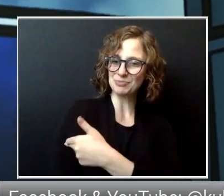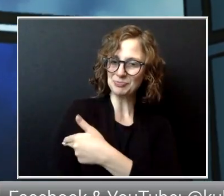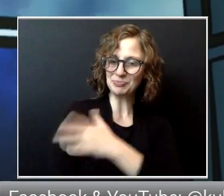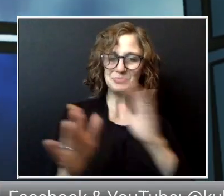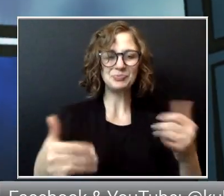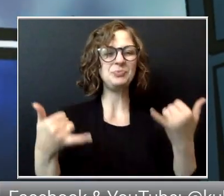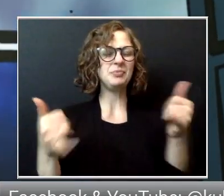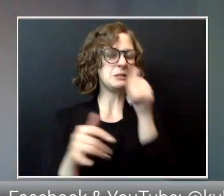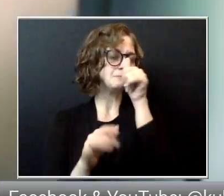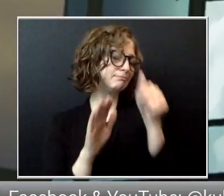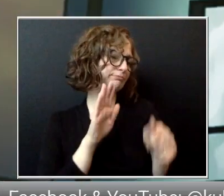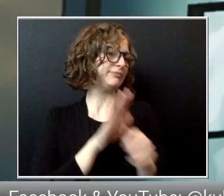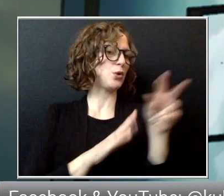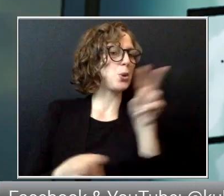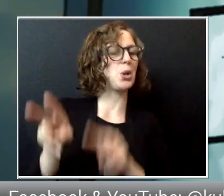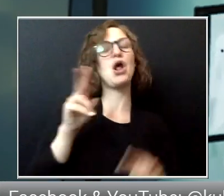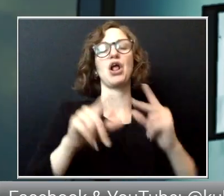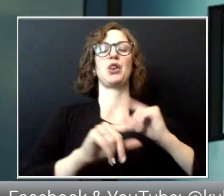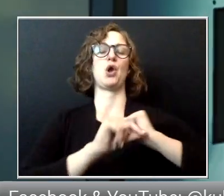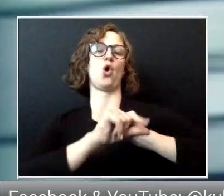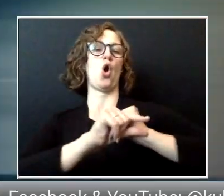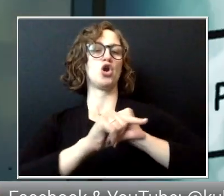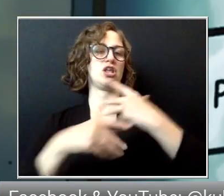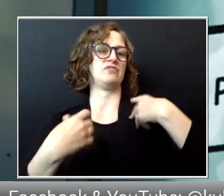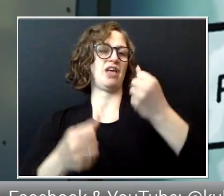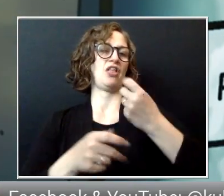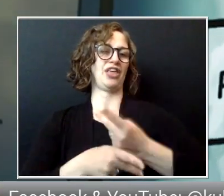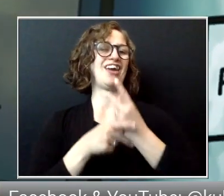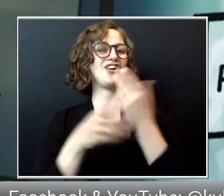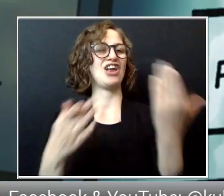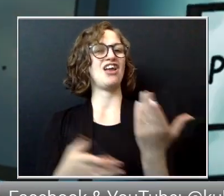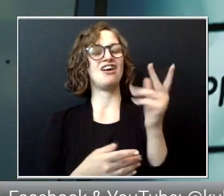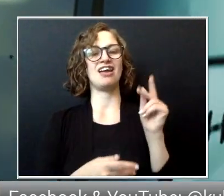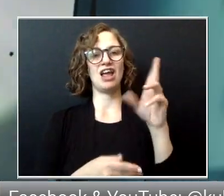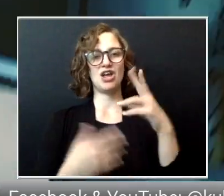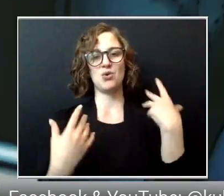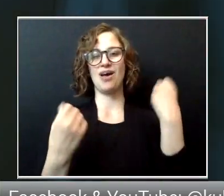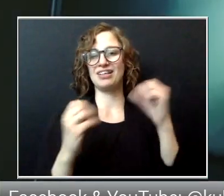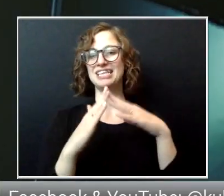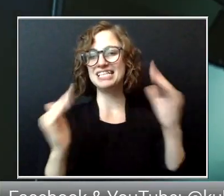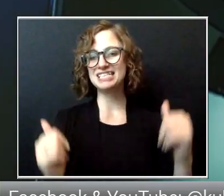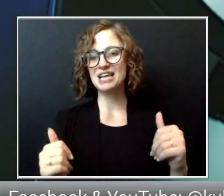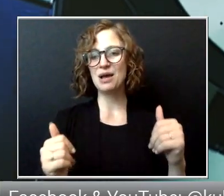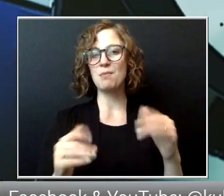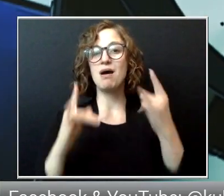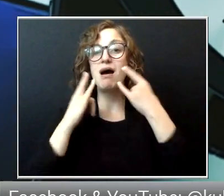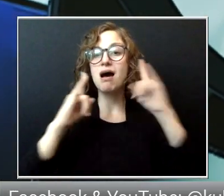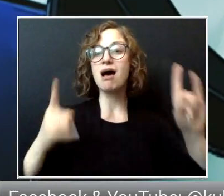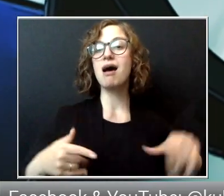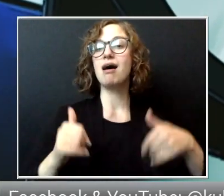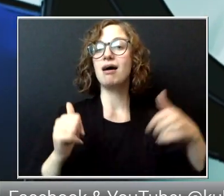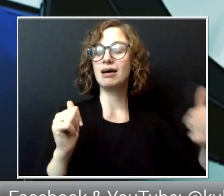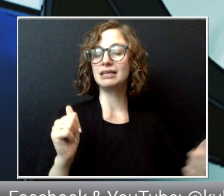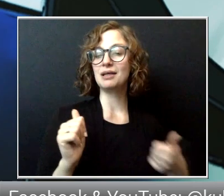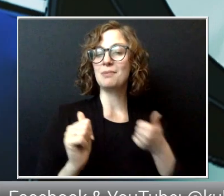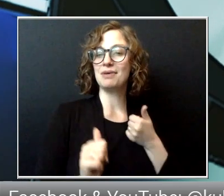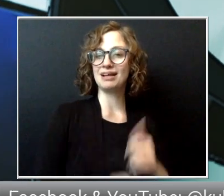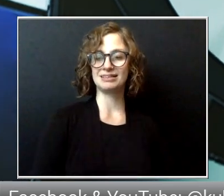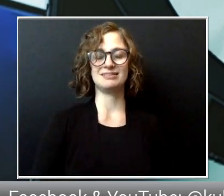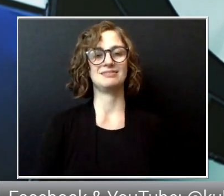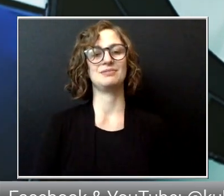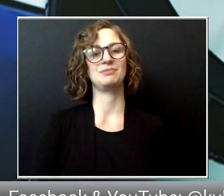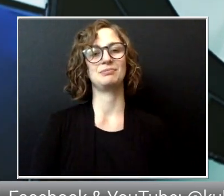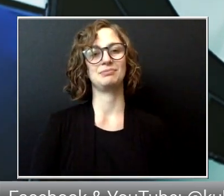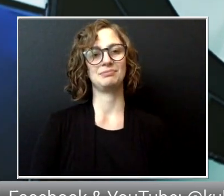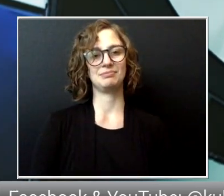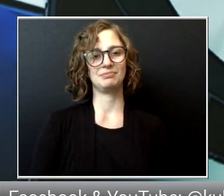into the guardians of healthcare at the University of Kansas Health System. Let's go behind the mask.